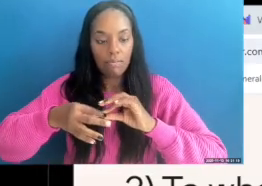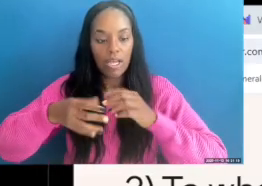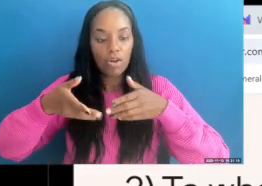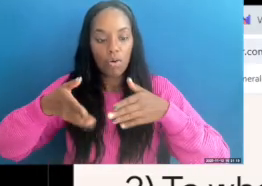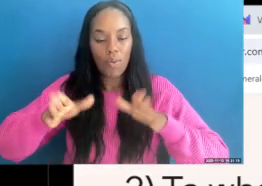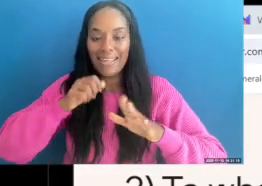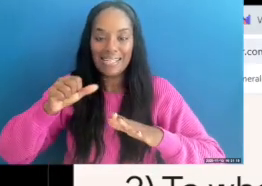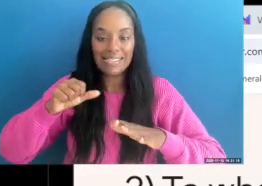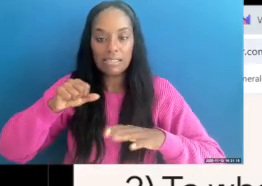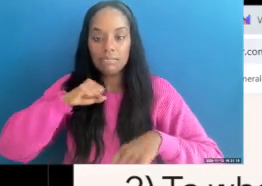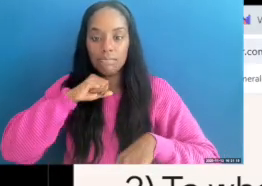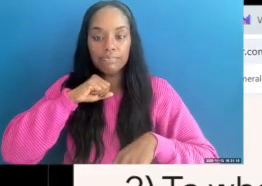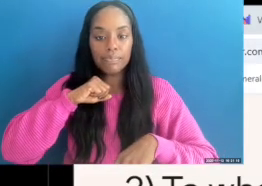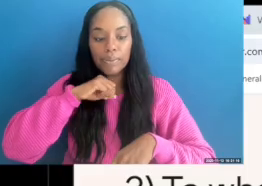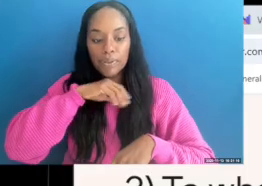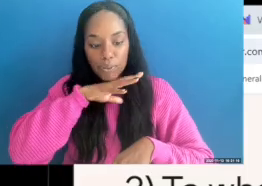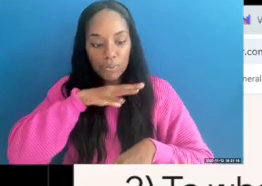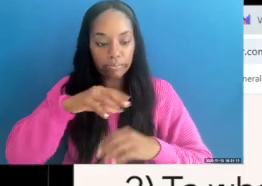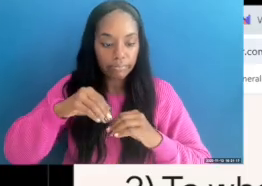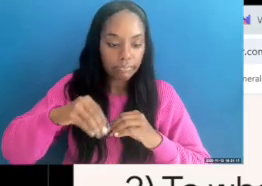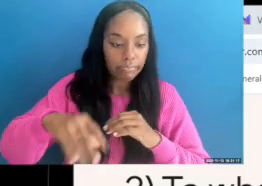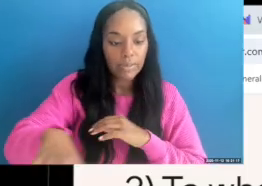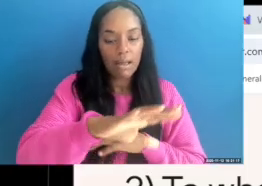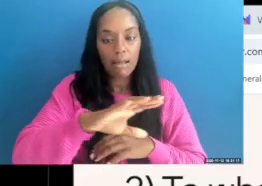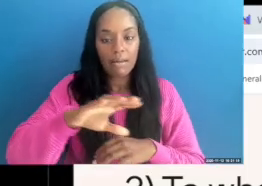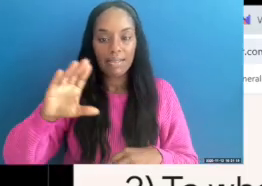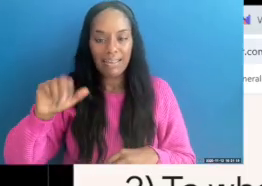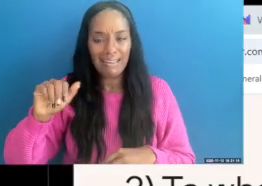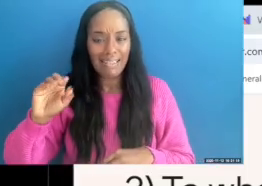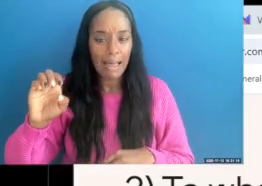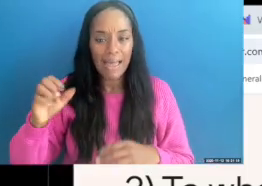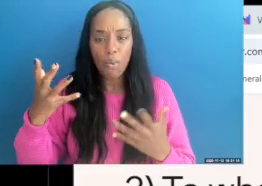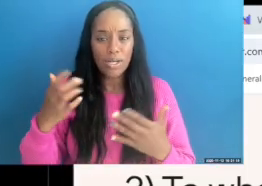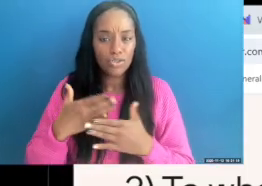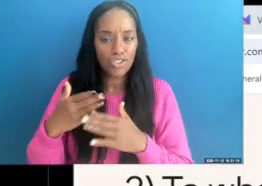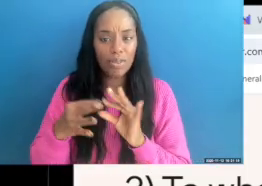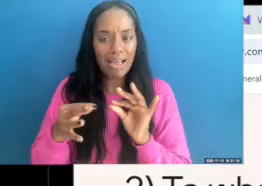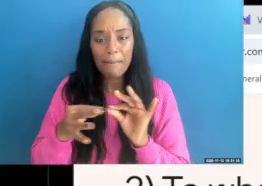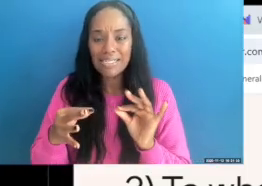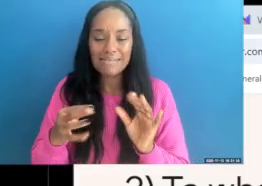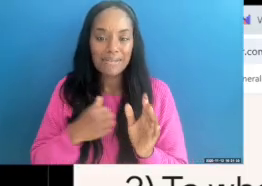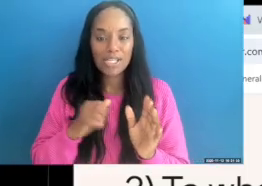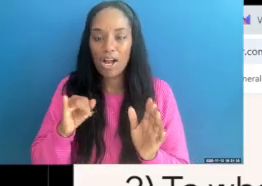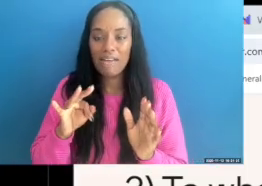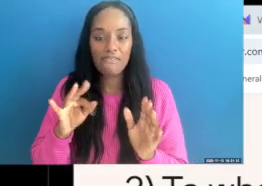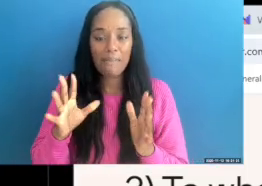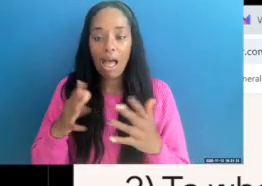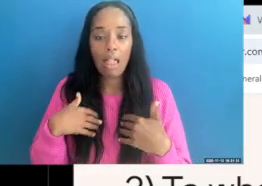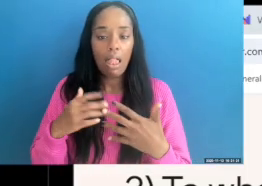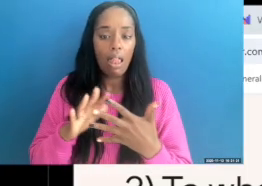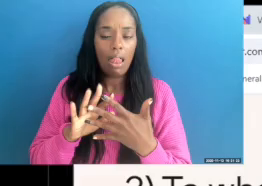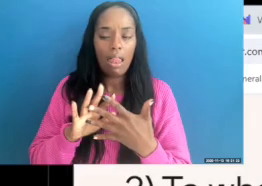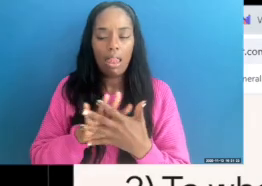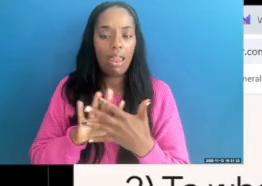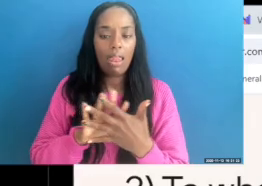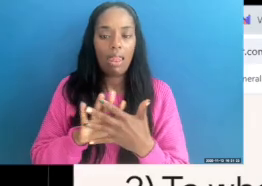the environment or impact the climate. So I just want to share those comments. Not sure if I broke up in the process, and apologies